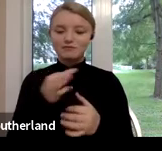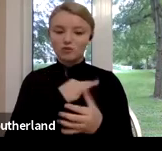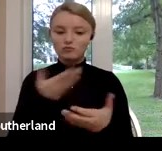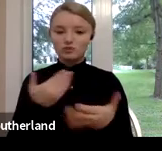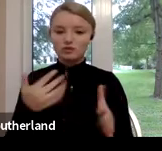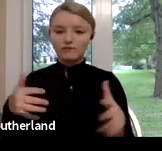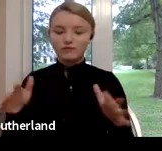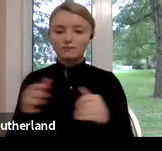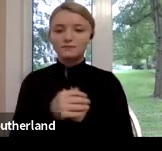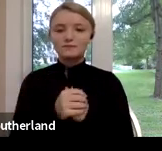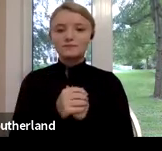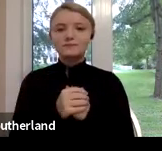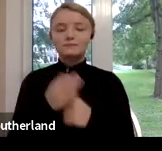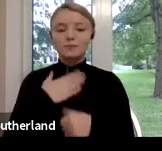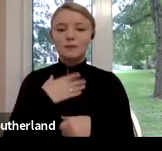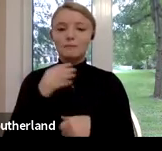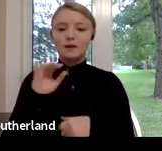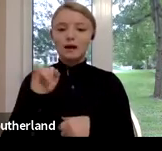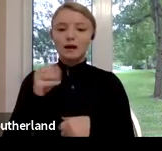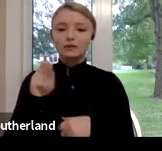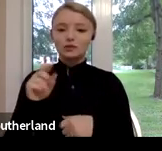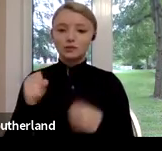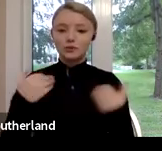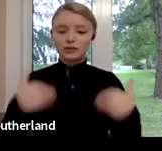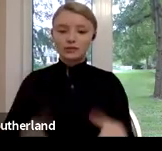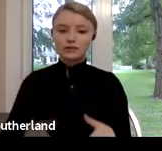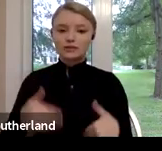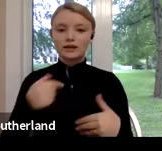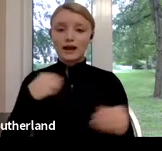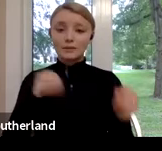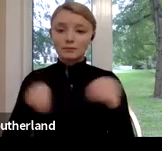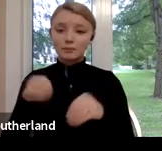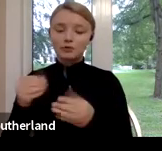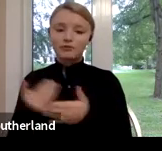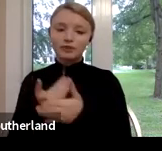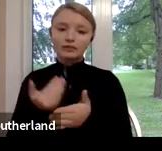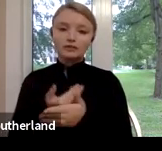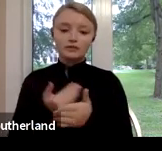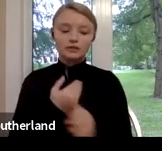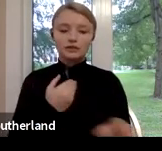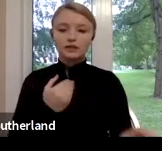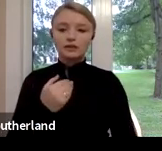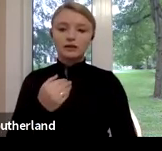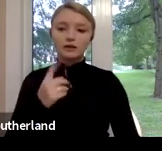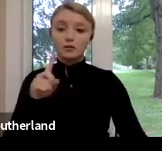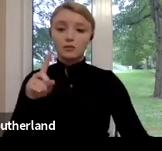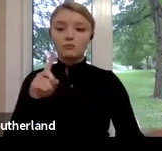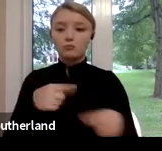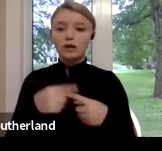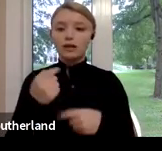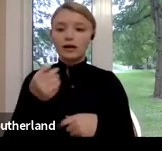but my joints, and I move more easily when I have this on